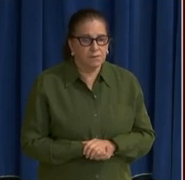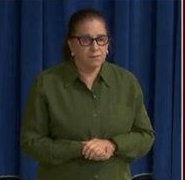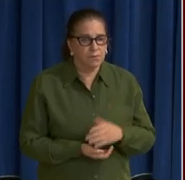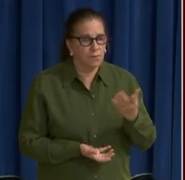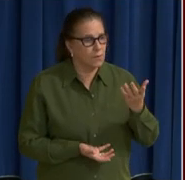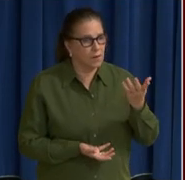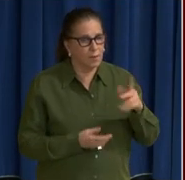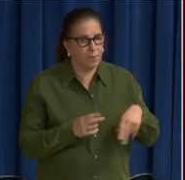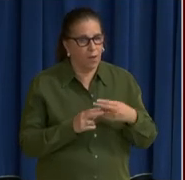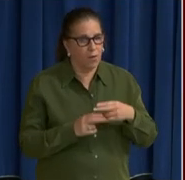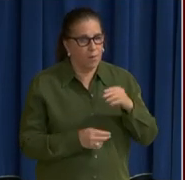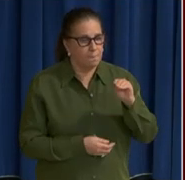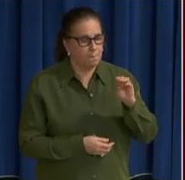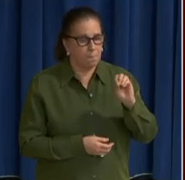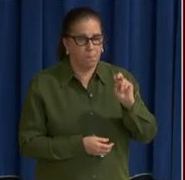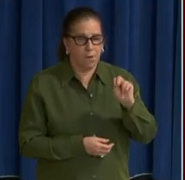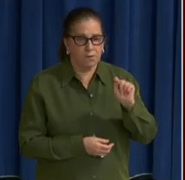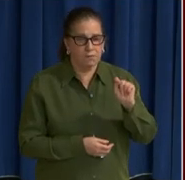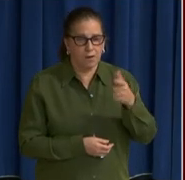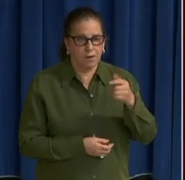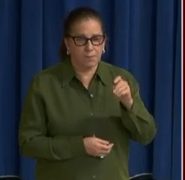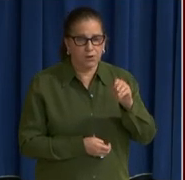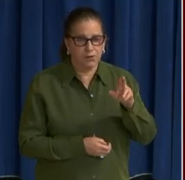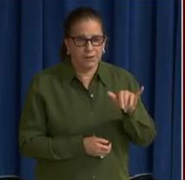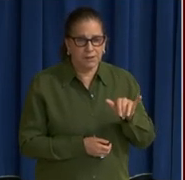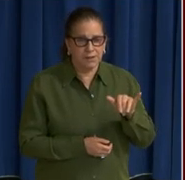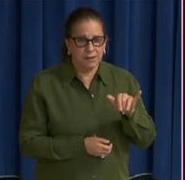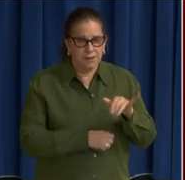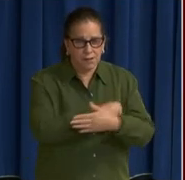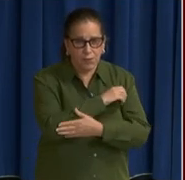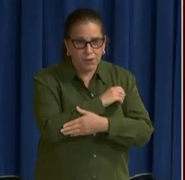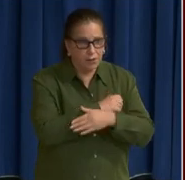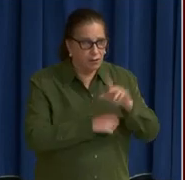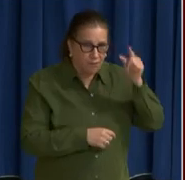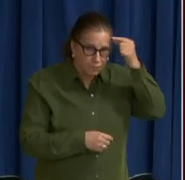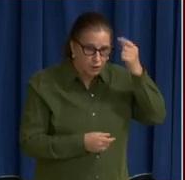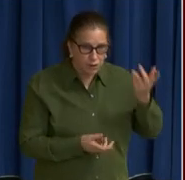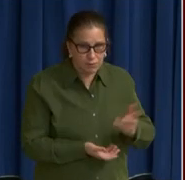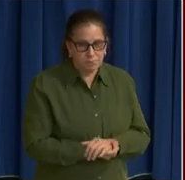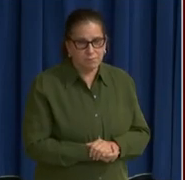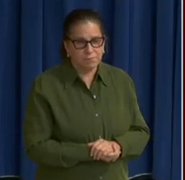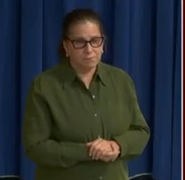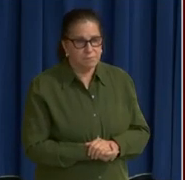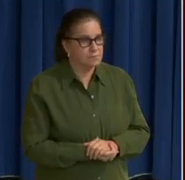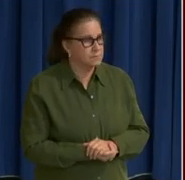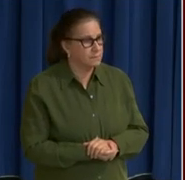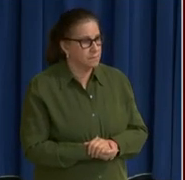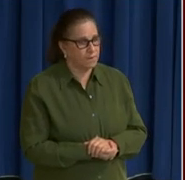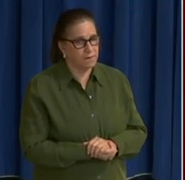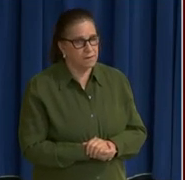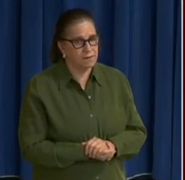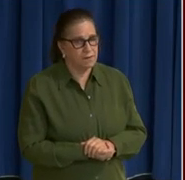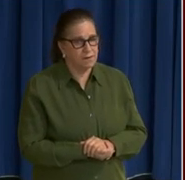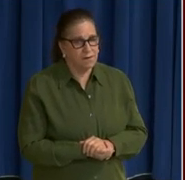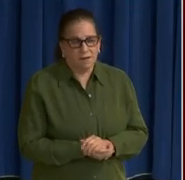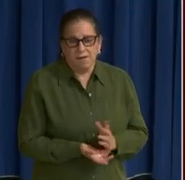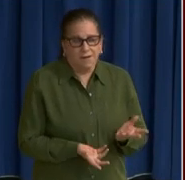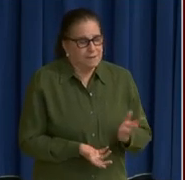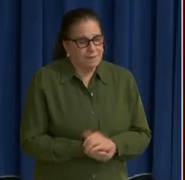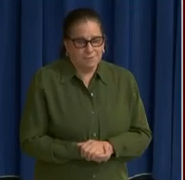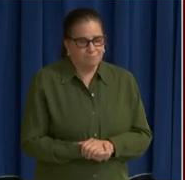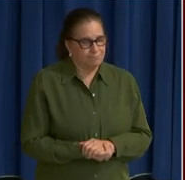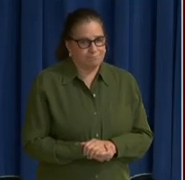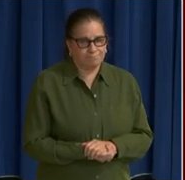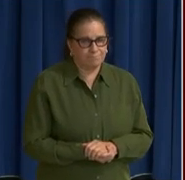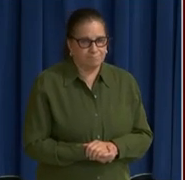in Maryland? My big, and I haven't, Mark, spent any time really analyzing